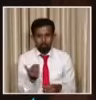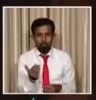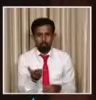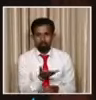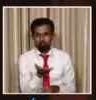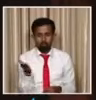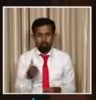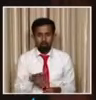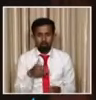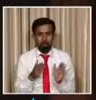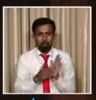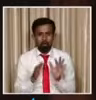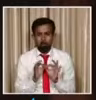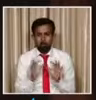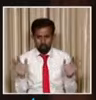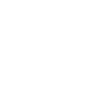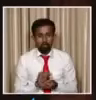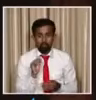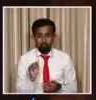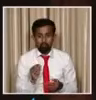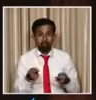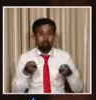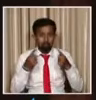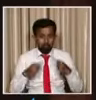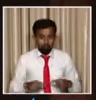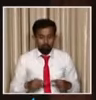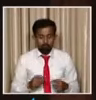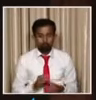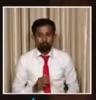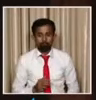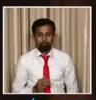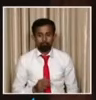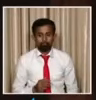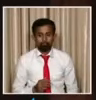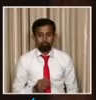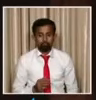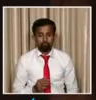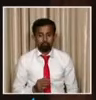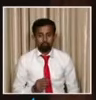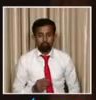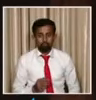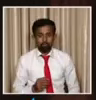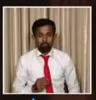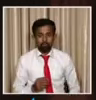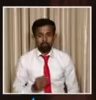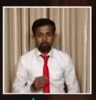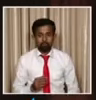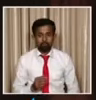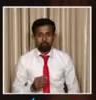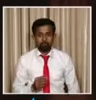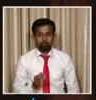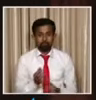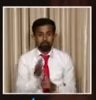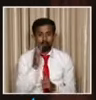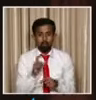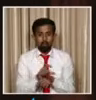In the past, Premadasa gave us guns. I fought and Mahinda Rajapaksa supported me. Sarath Fonseca gave me guns and money.